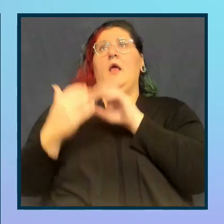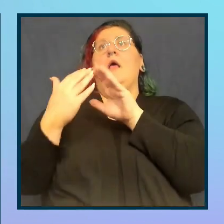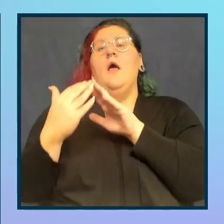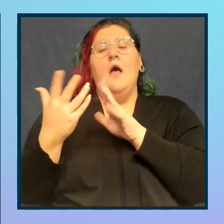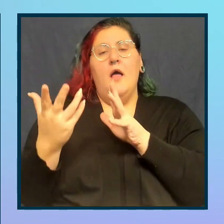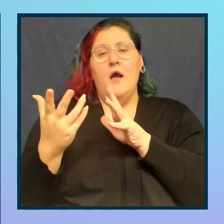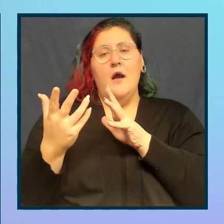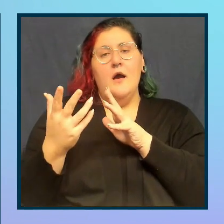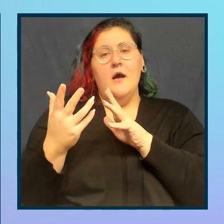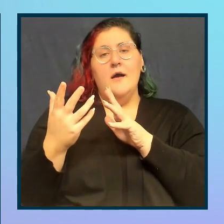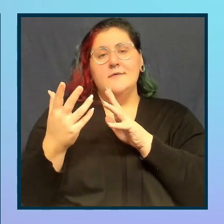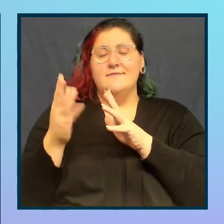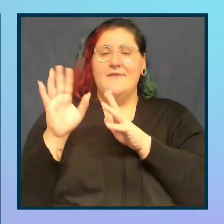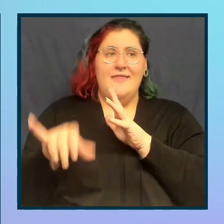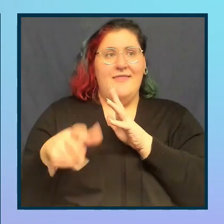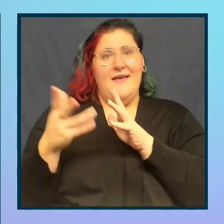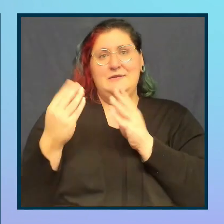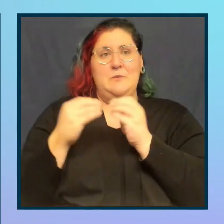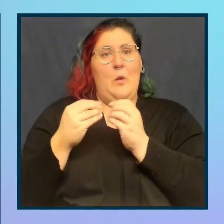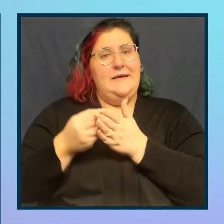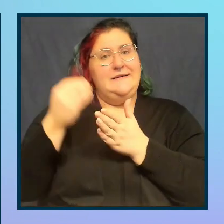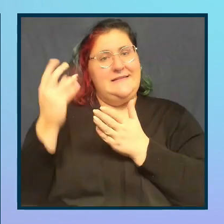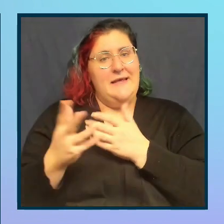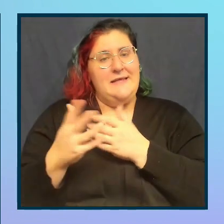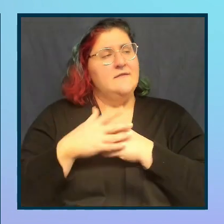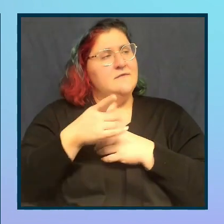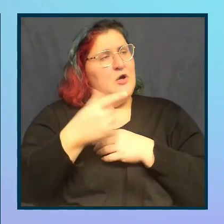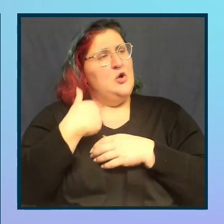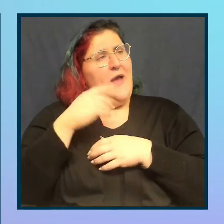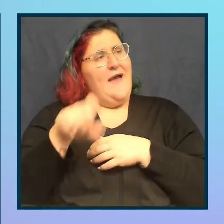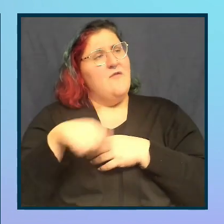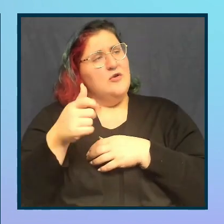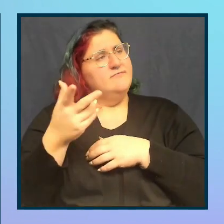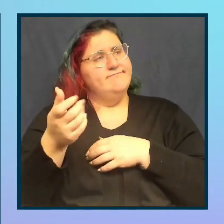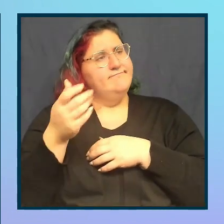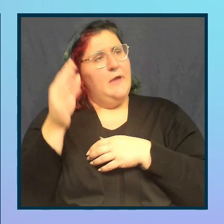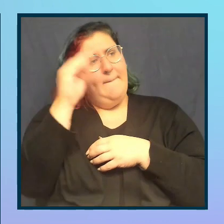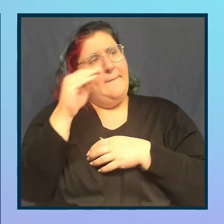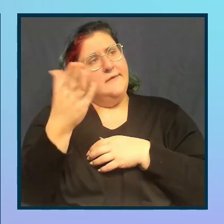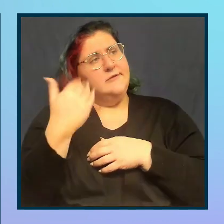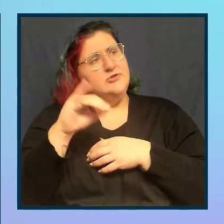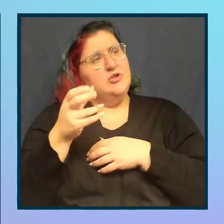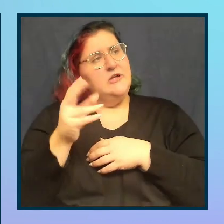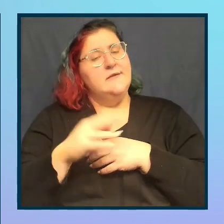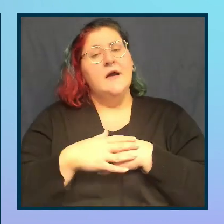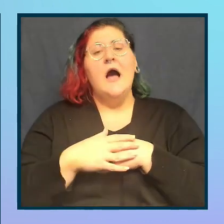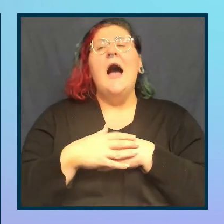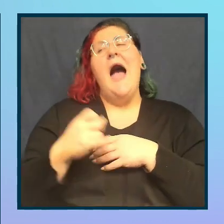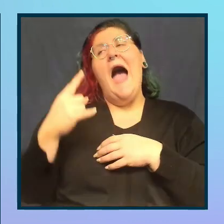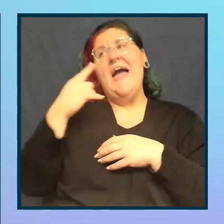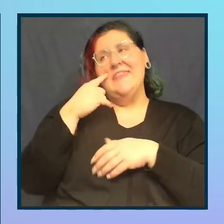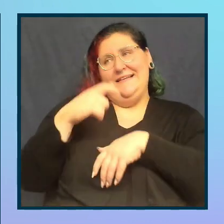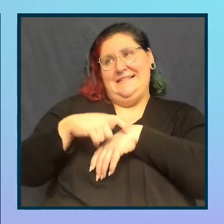that? No, I think the point you mentioned about, again, the turnaround time of like, if I'm a developer working on it, I can go ahead and make